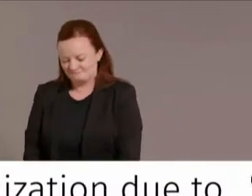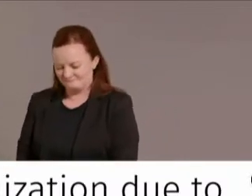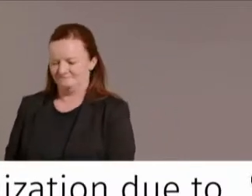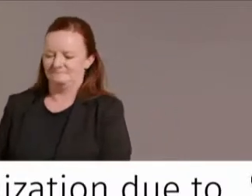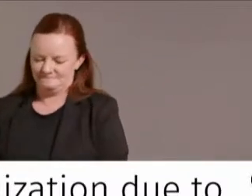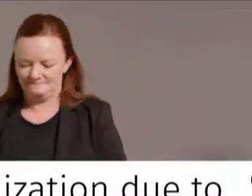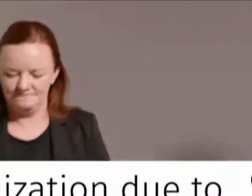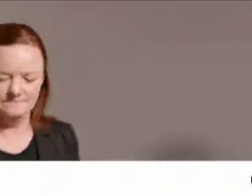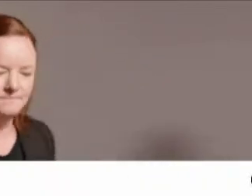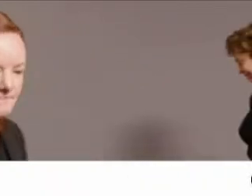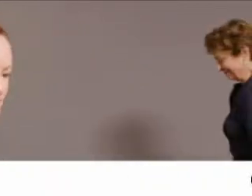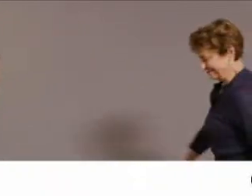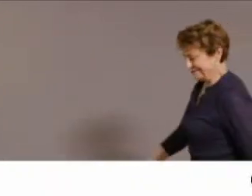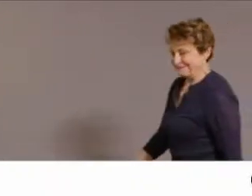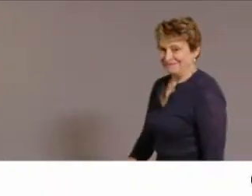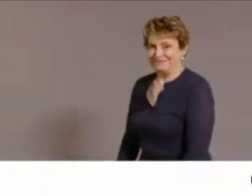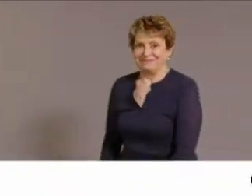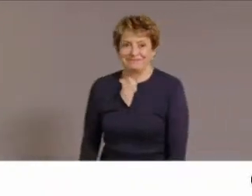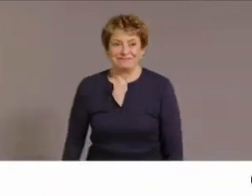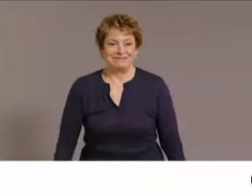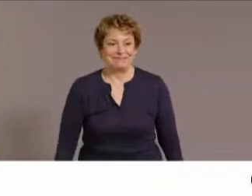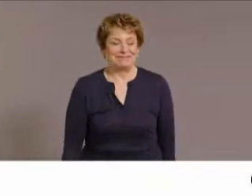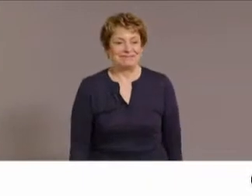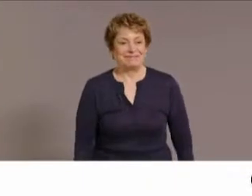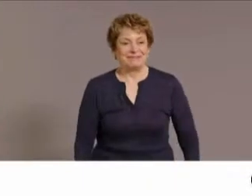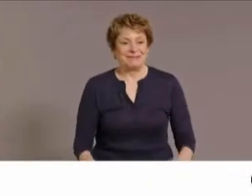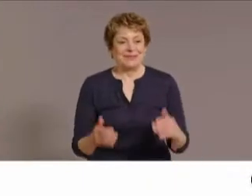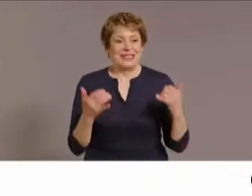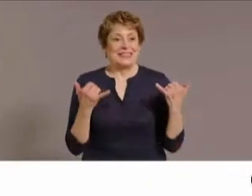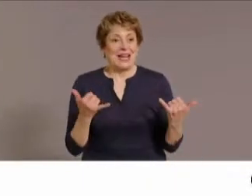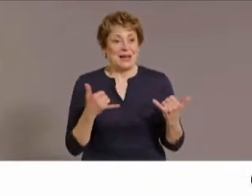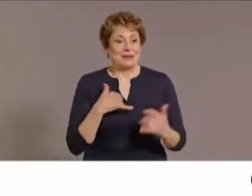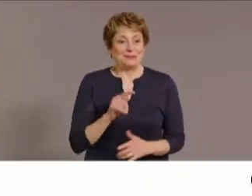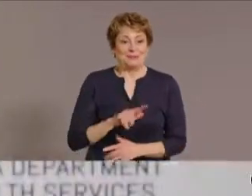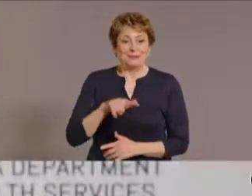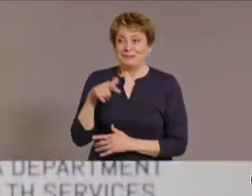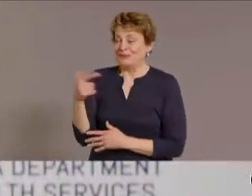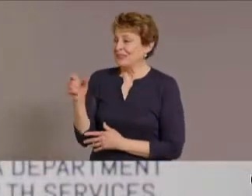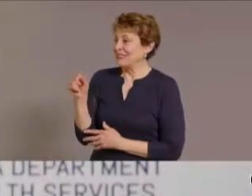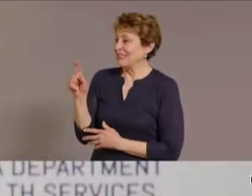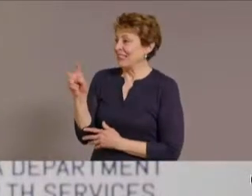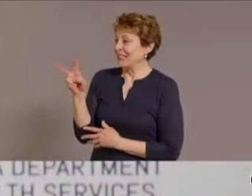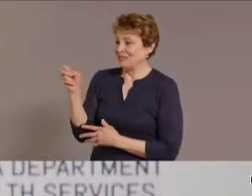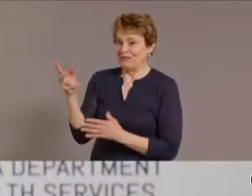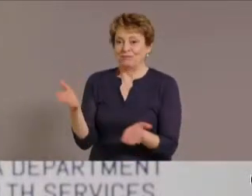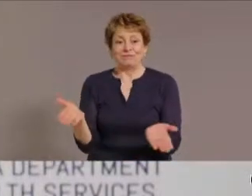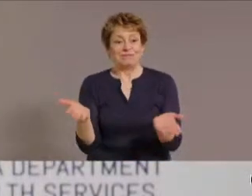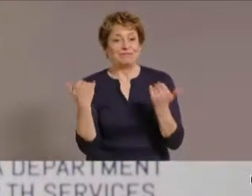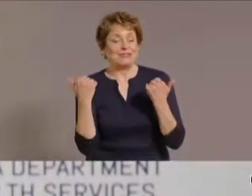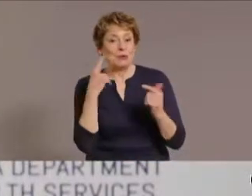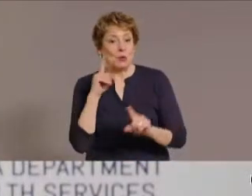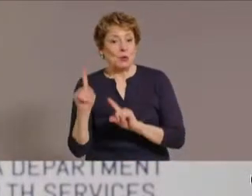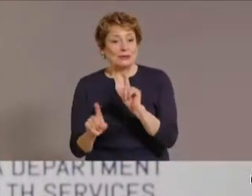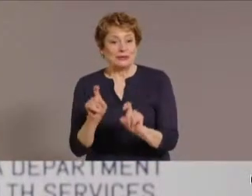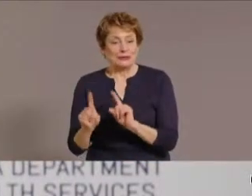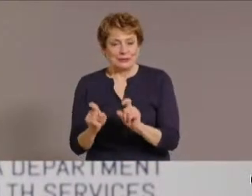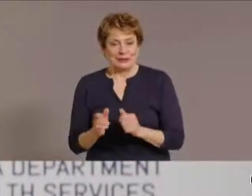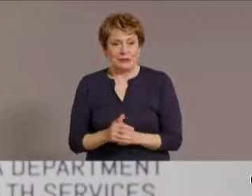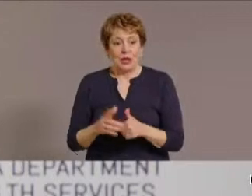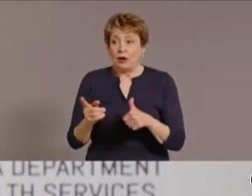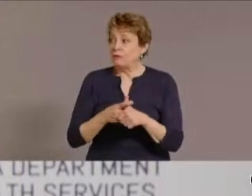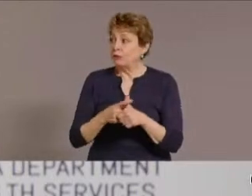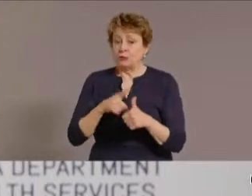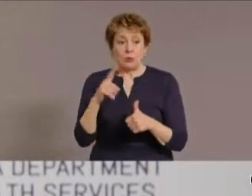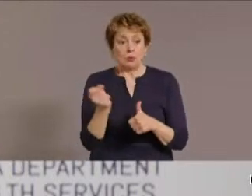And thank you for joining us. With that, I will turn it over to Steve for questions. The first question is from Howard Fisher. Hi,